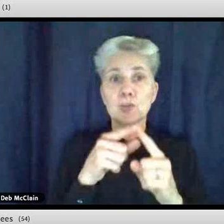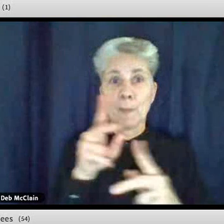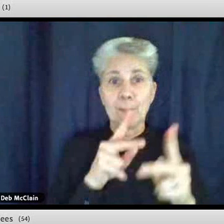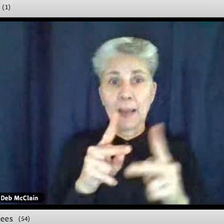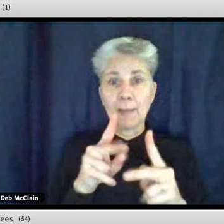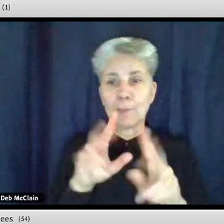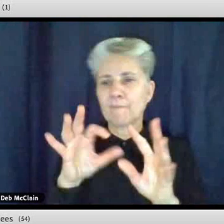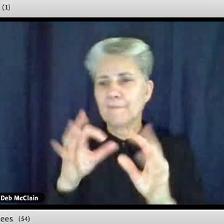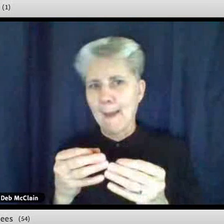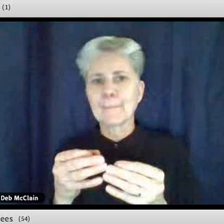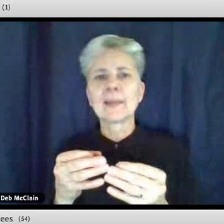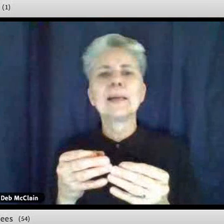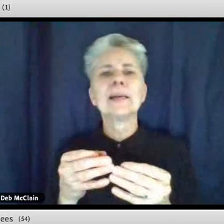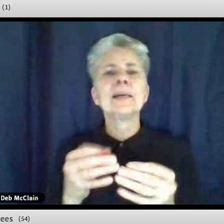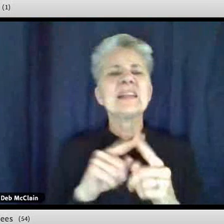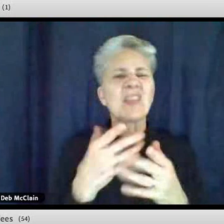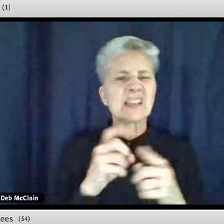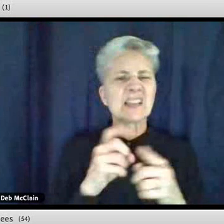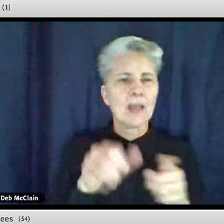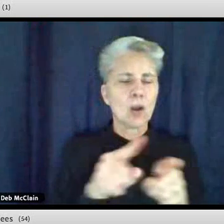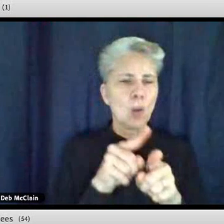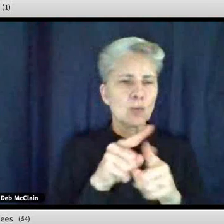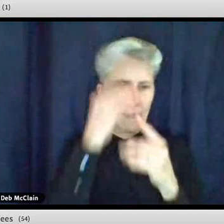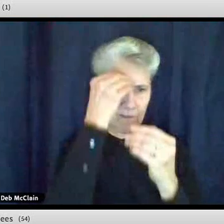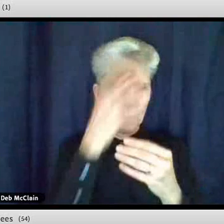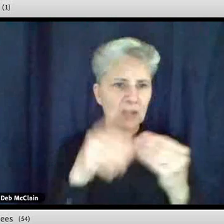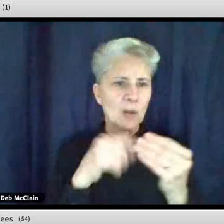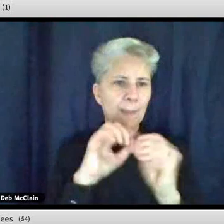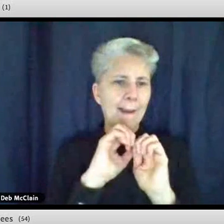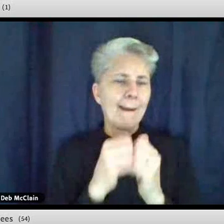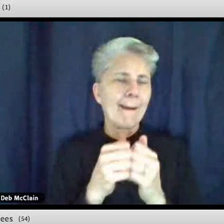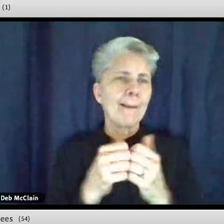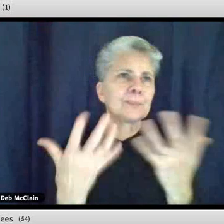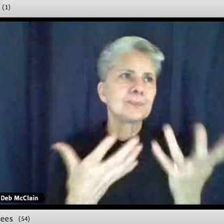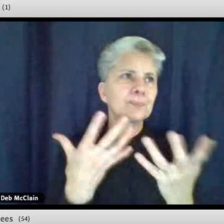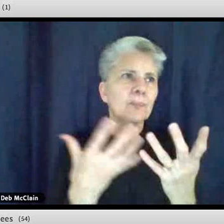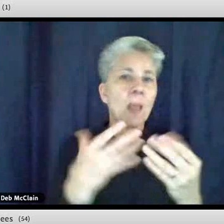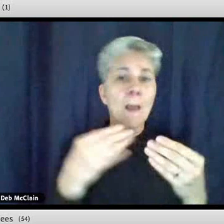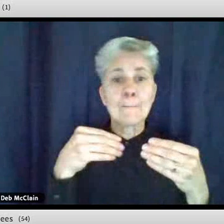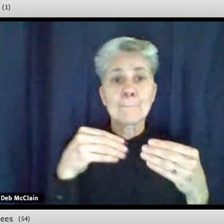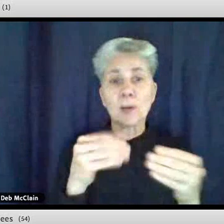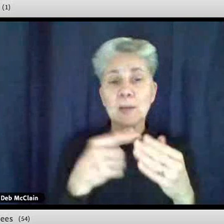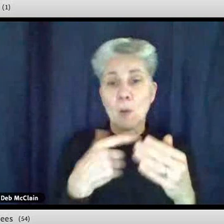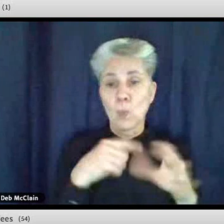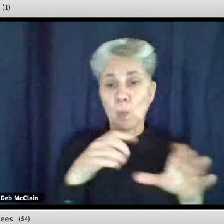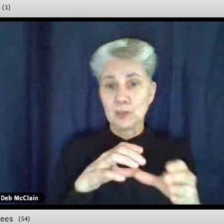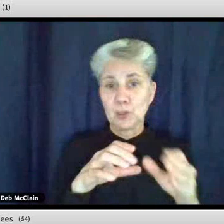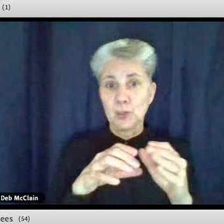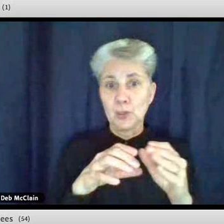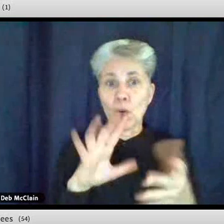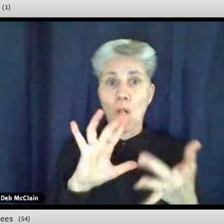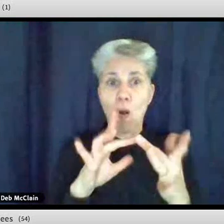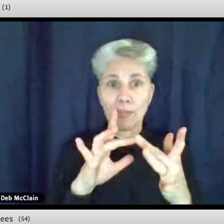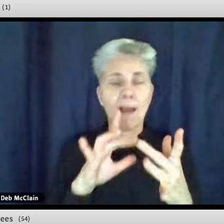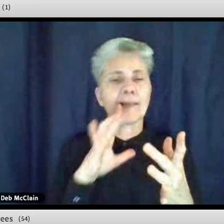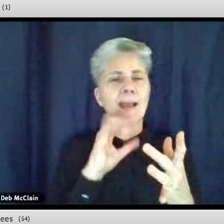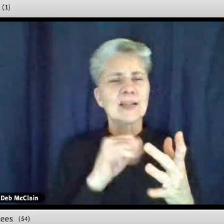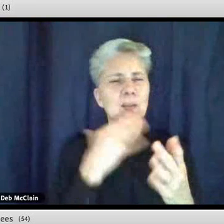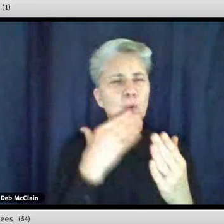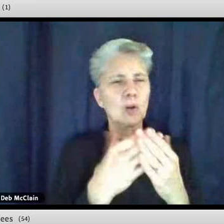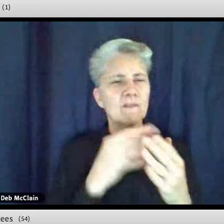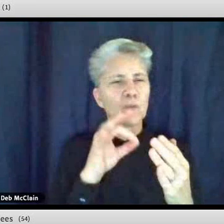can present information on COVID-19 to your patrons and family and different things like that. And then I've got information on kind